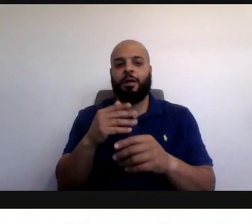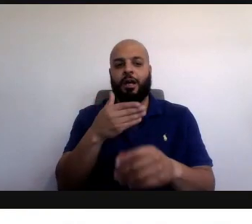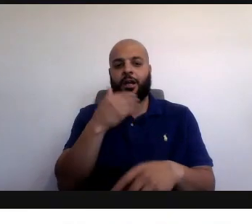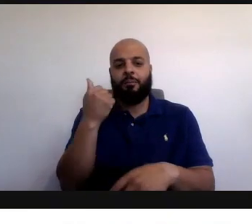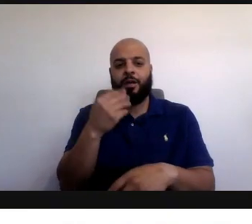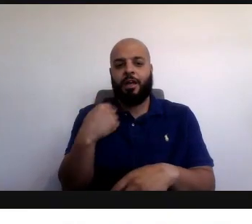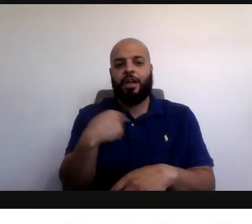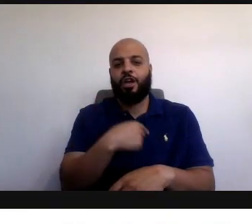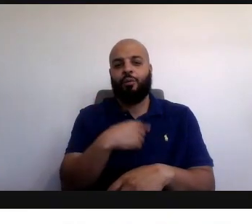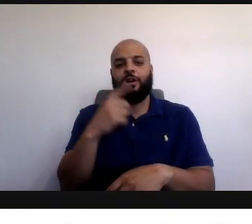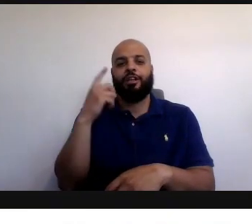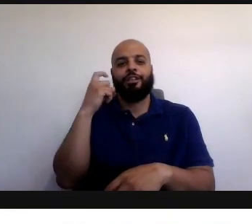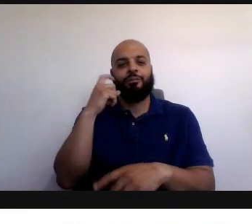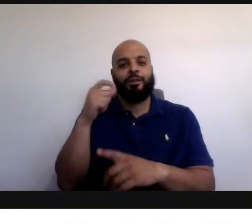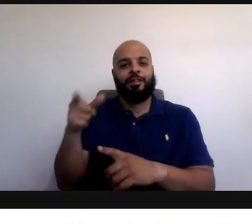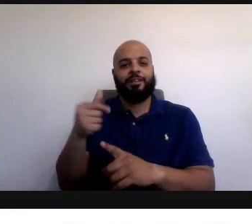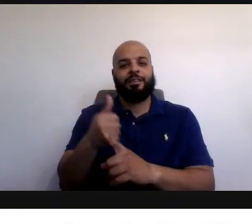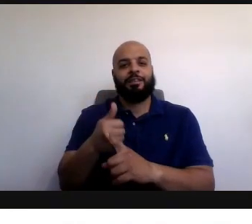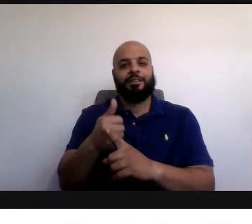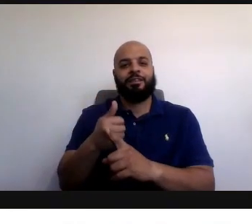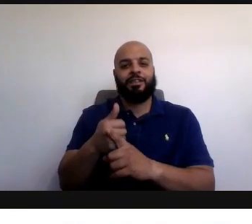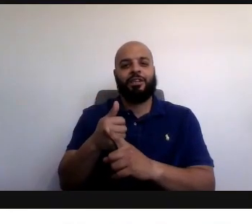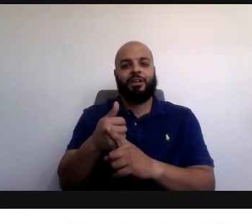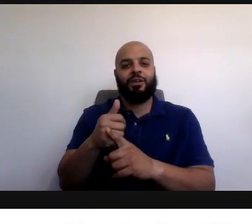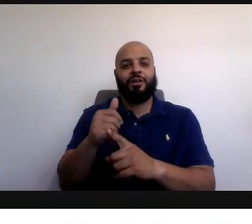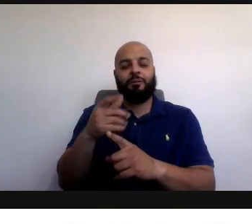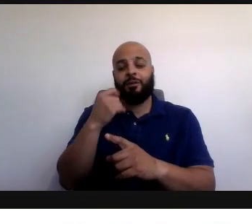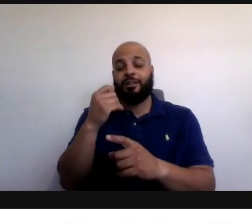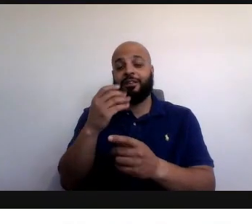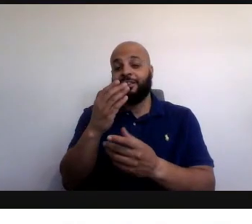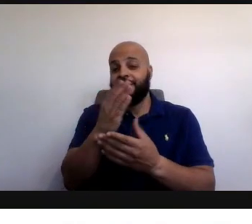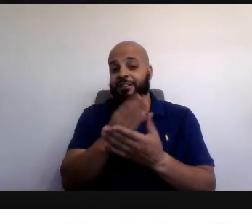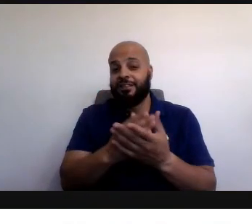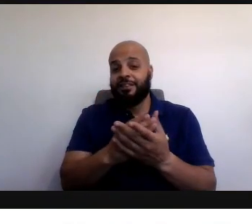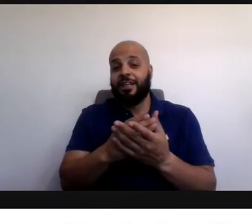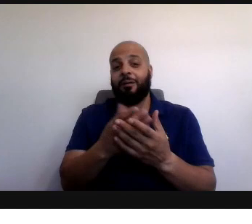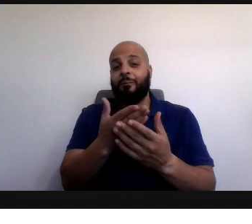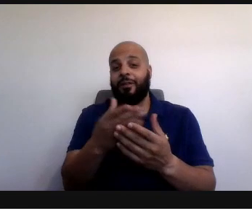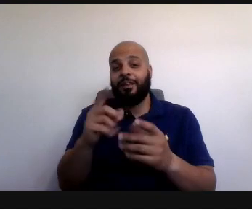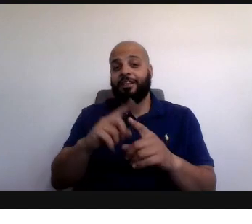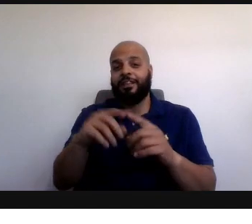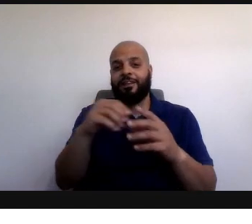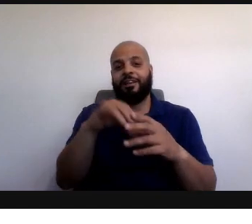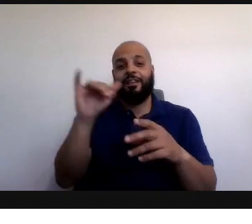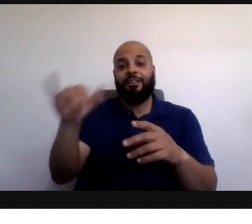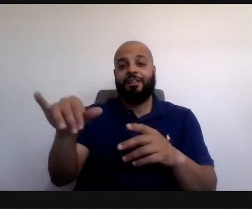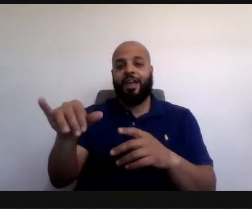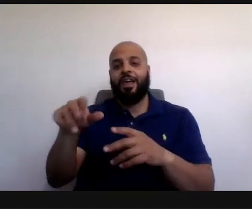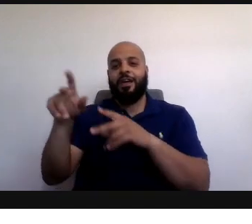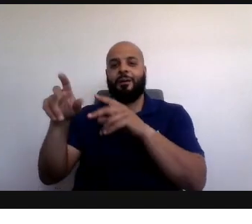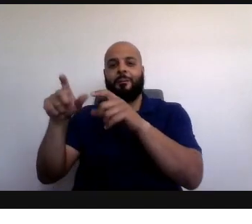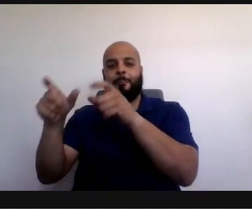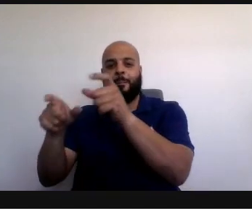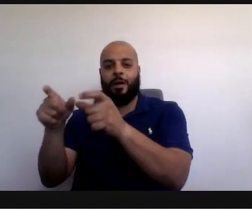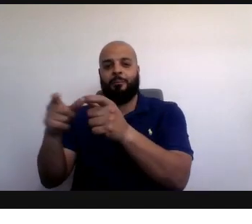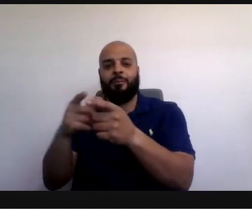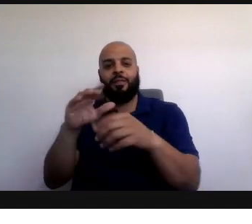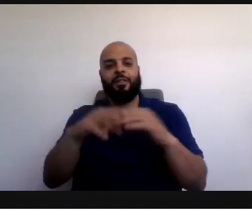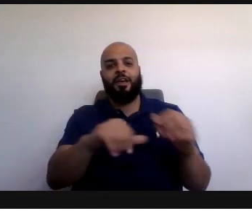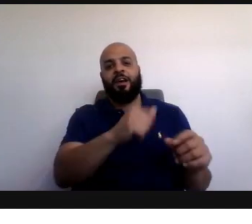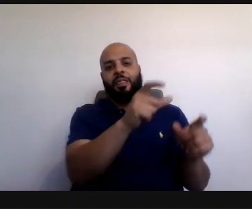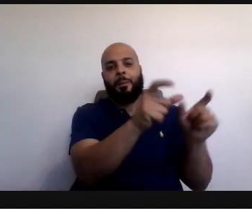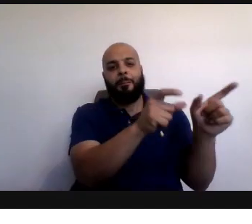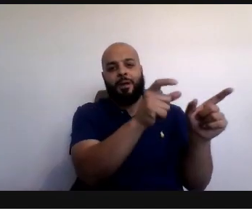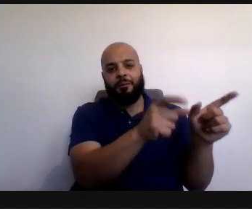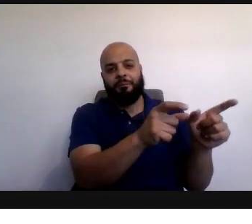suspect that that's largely because the proportion of certain fats are different in that population than it is in this other population. So